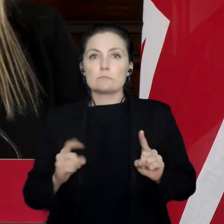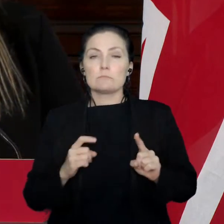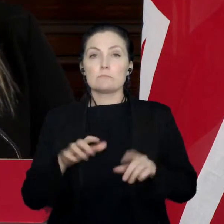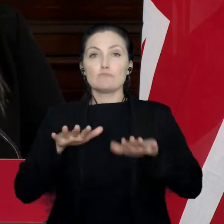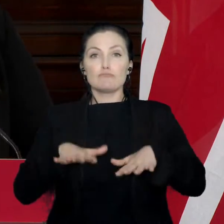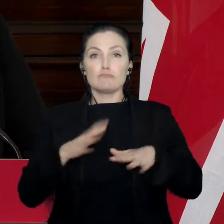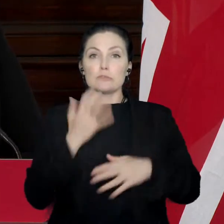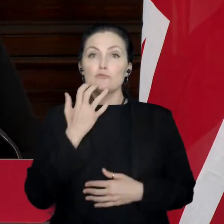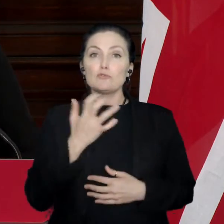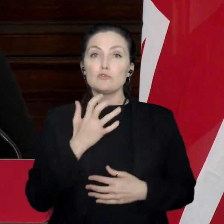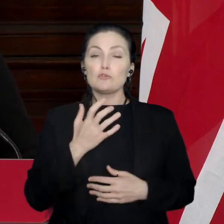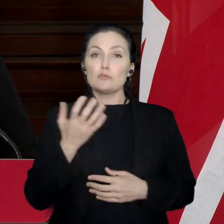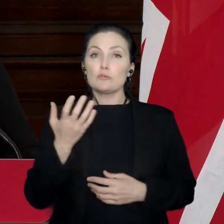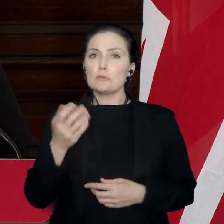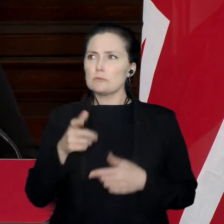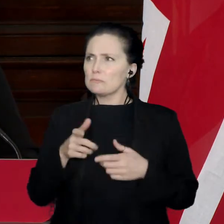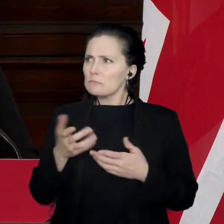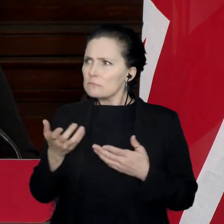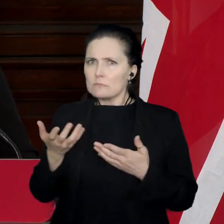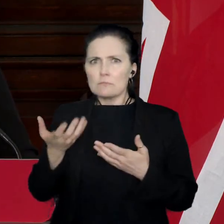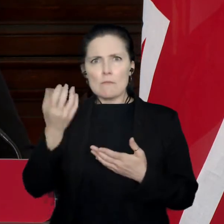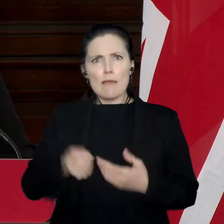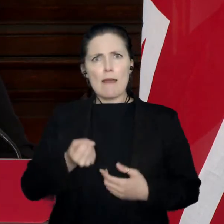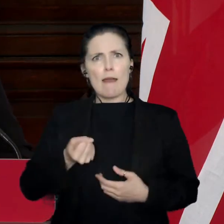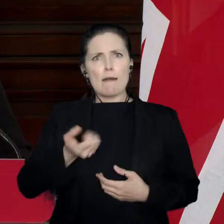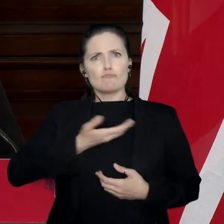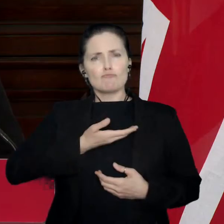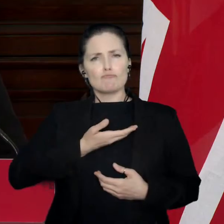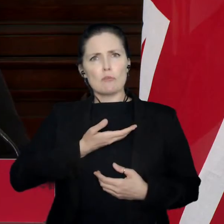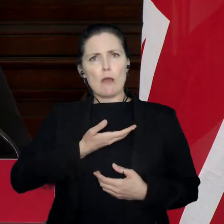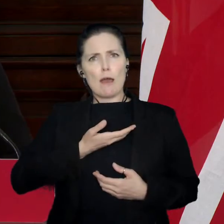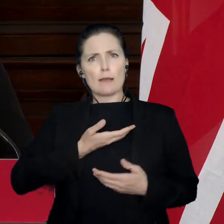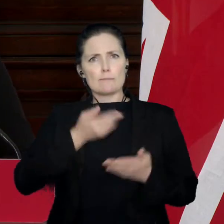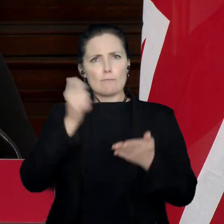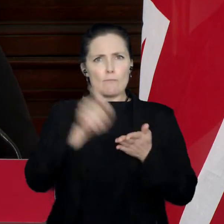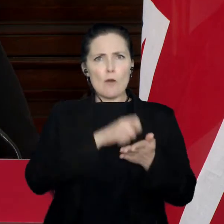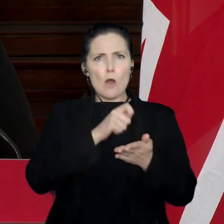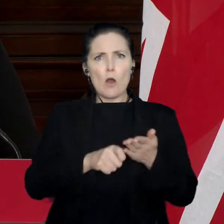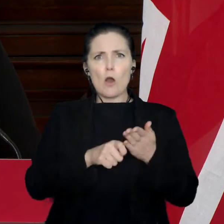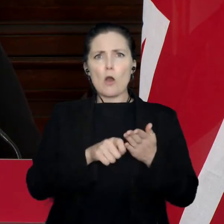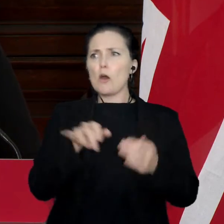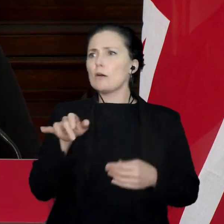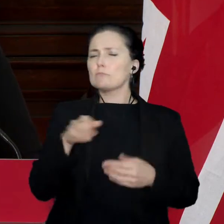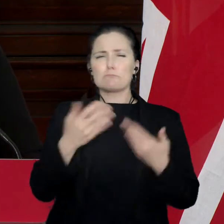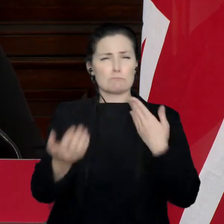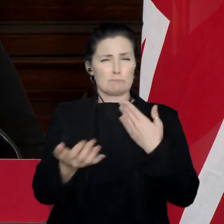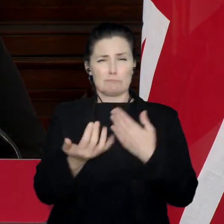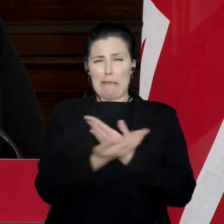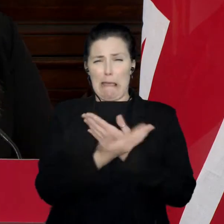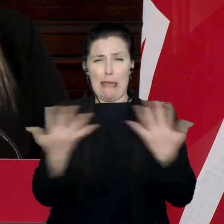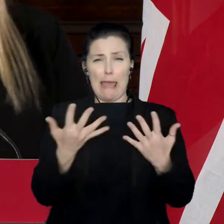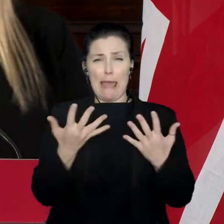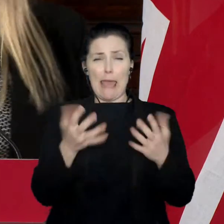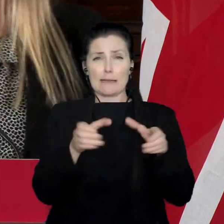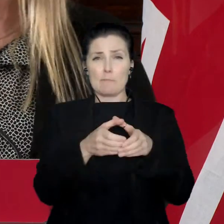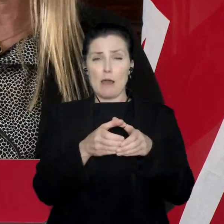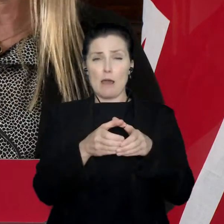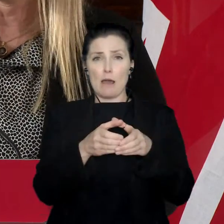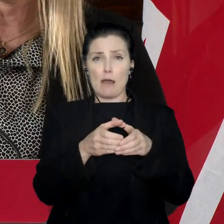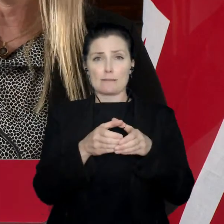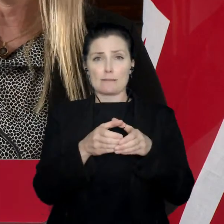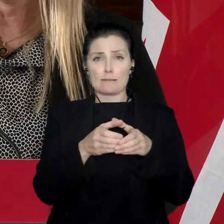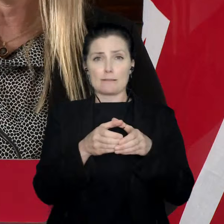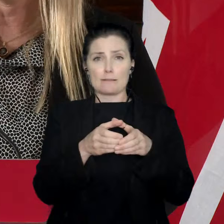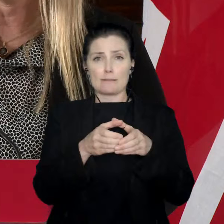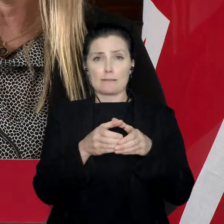the right to vote for any party they feel best shares their values. In